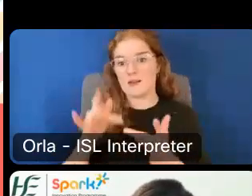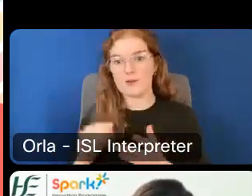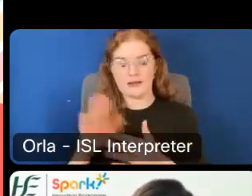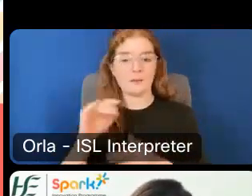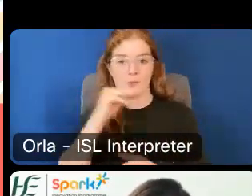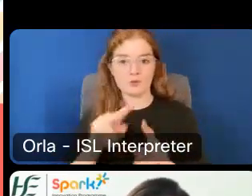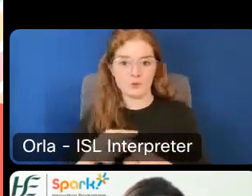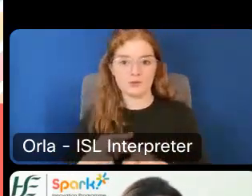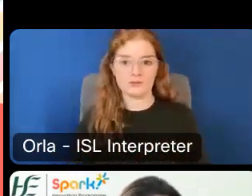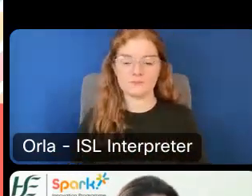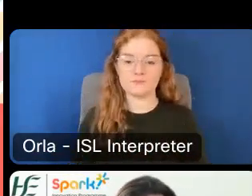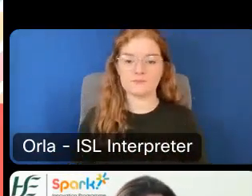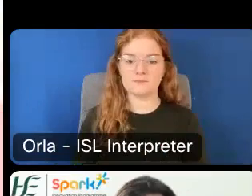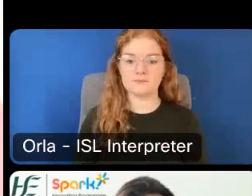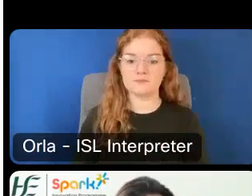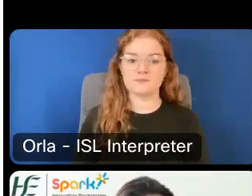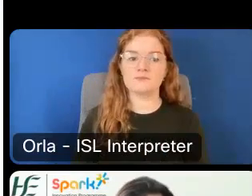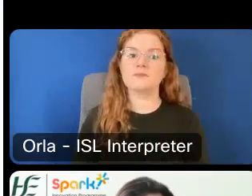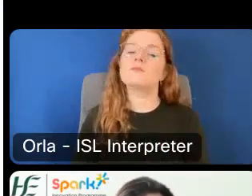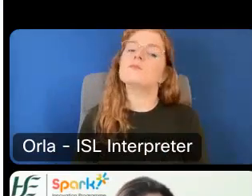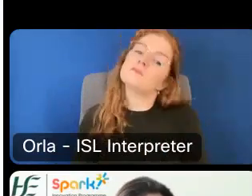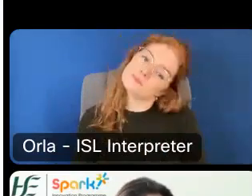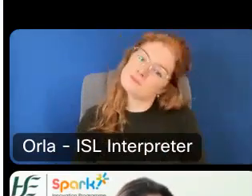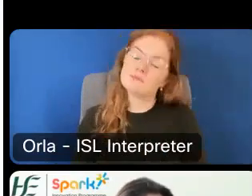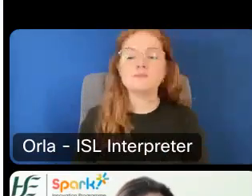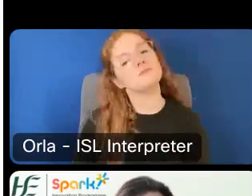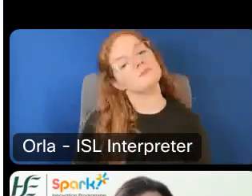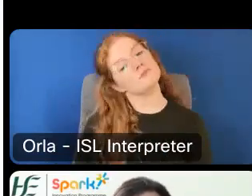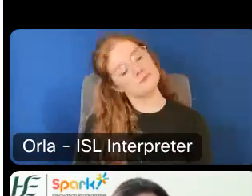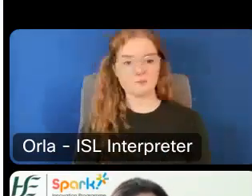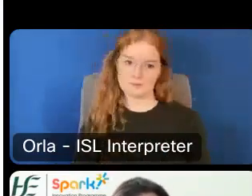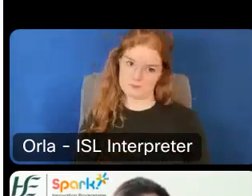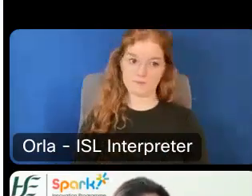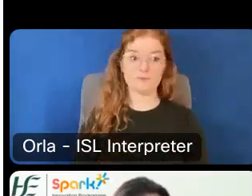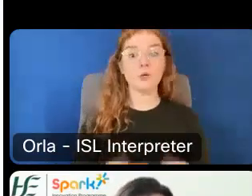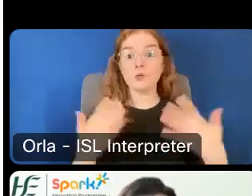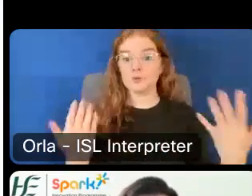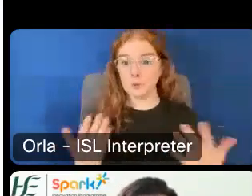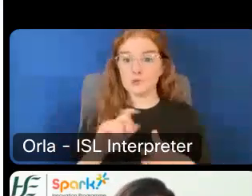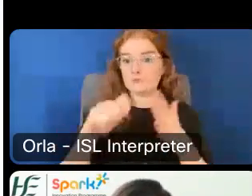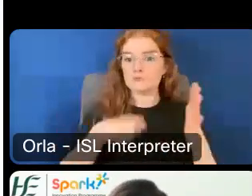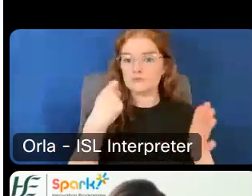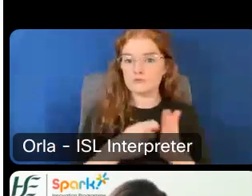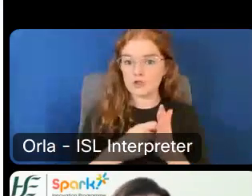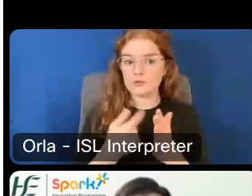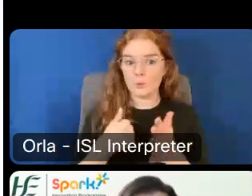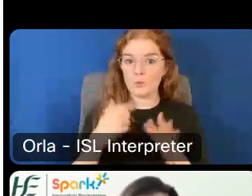tools. Next slide, thanks, Catherine. So the initiatives that we offer